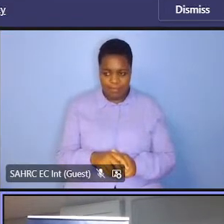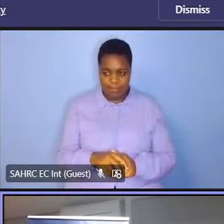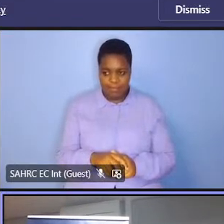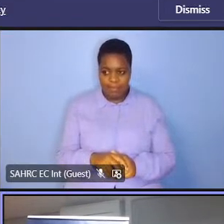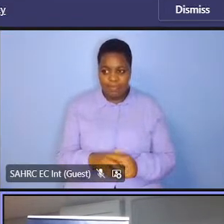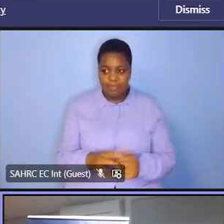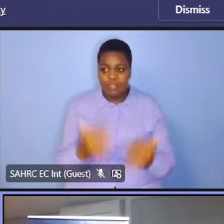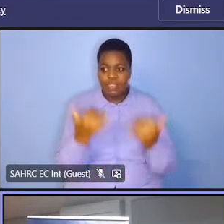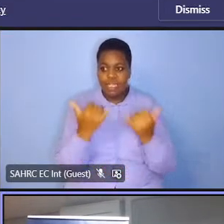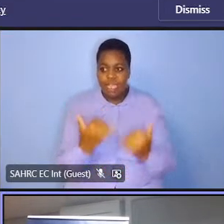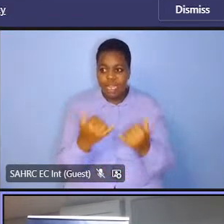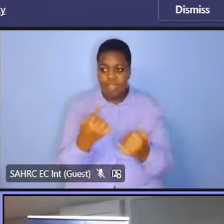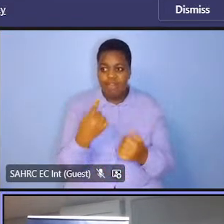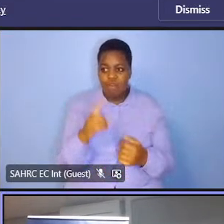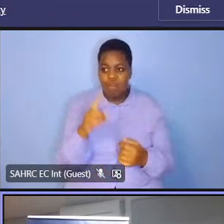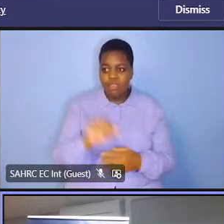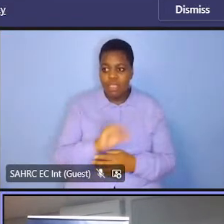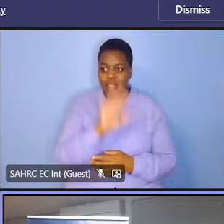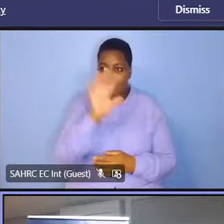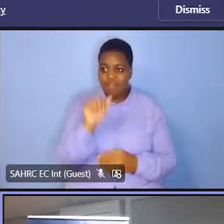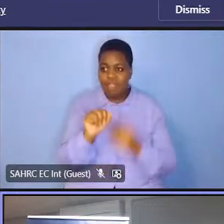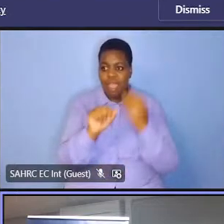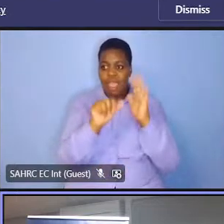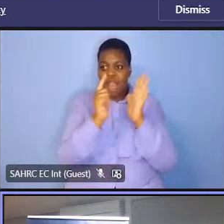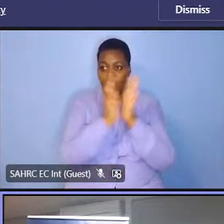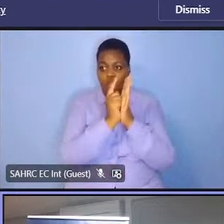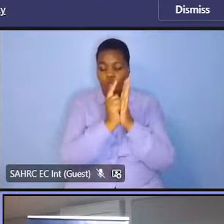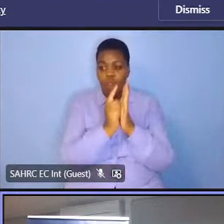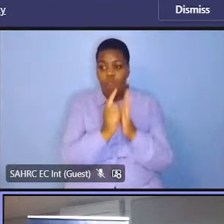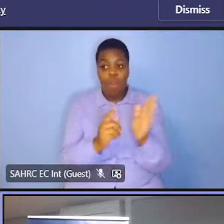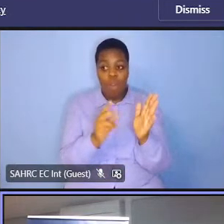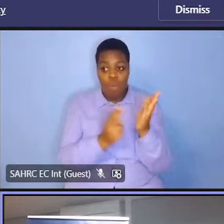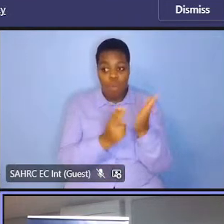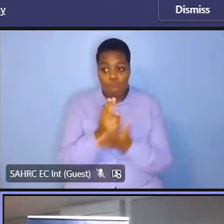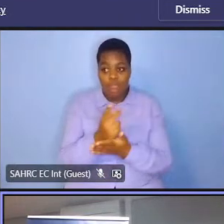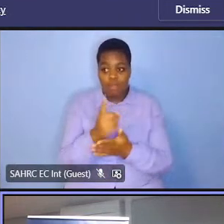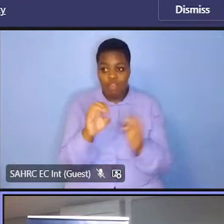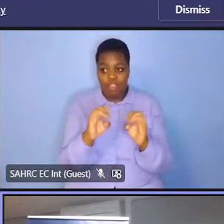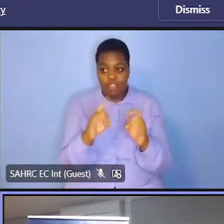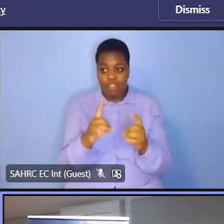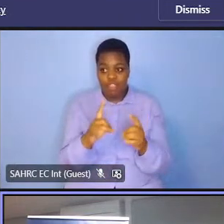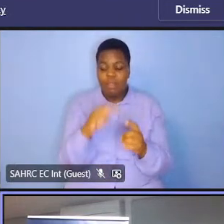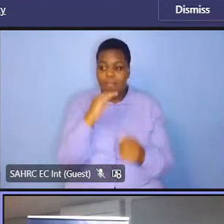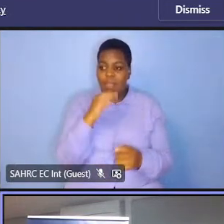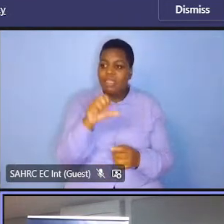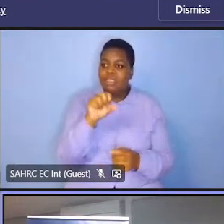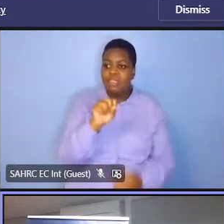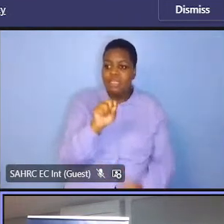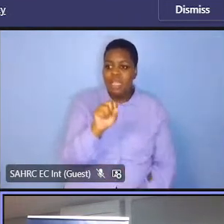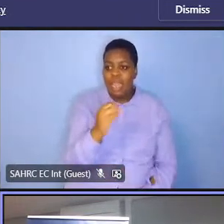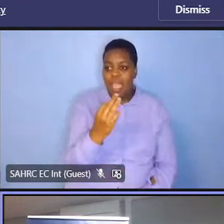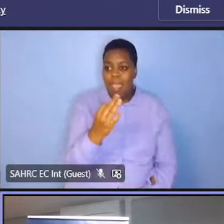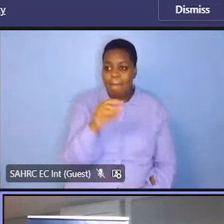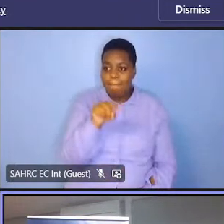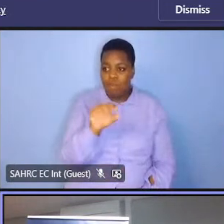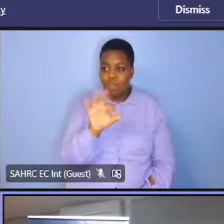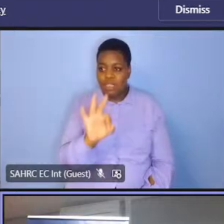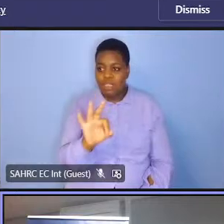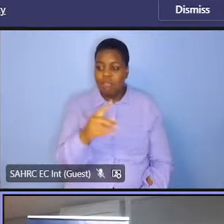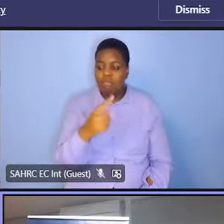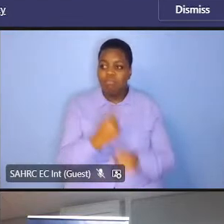Now, in terms of the South African law and the right to education, Section 9.3 states